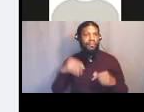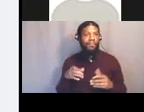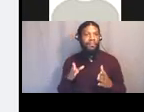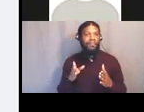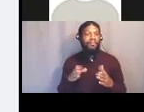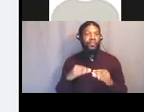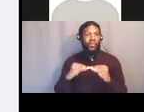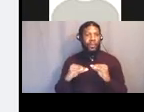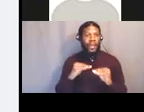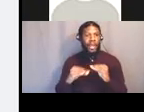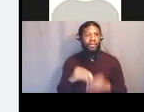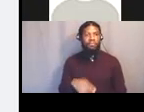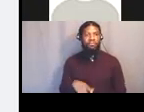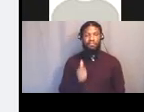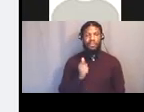Autonomy.